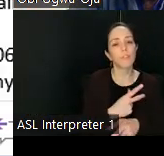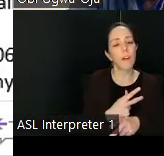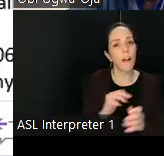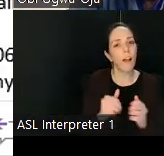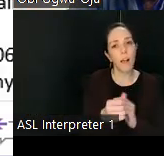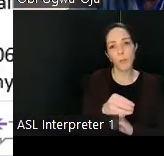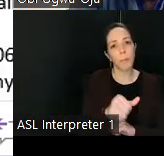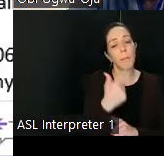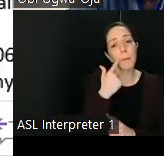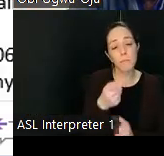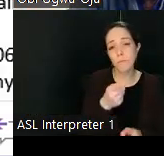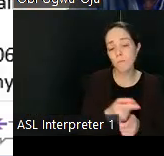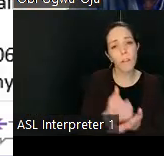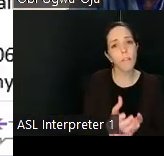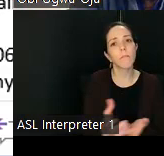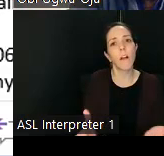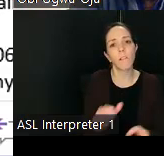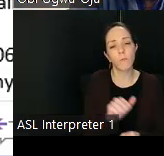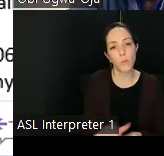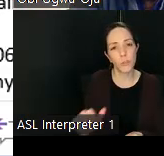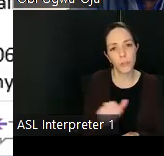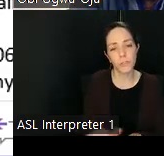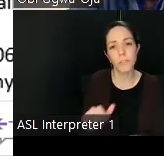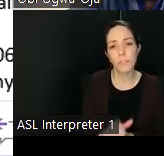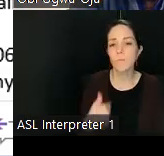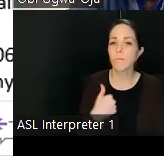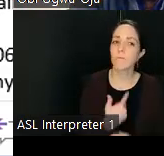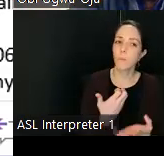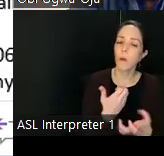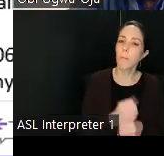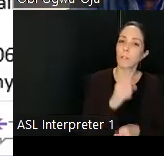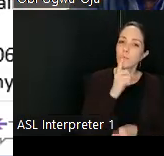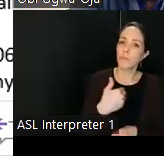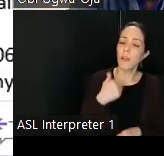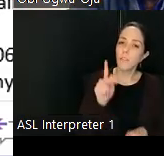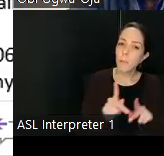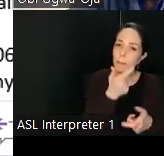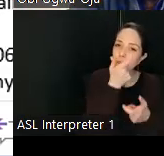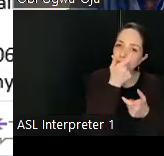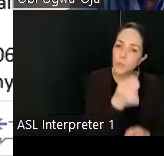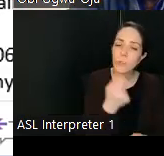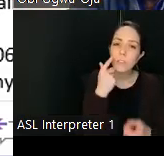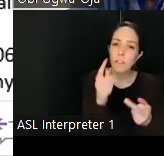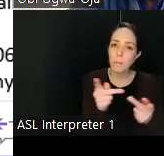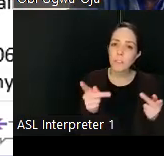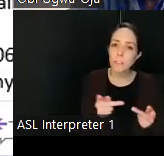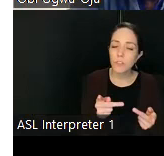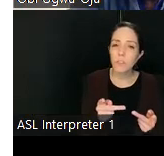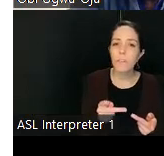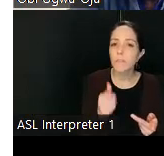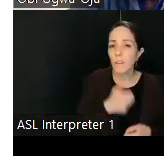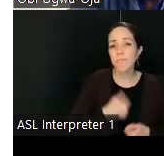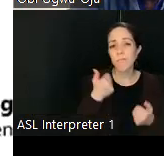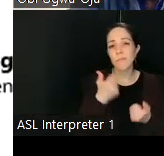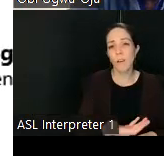it's a lot of work, and we want to make sure we have people that are interested, so, and not burnt out. Thank you.